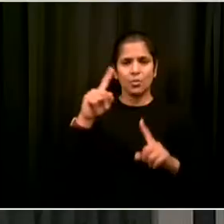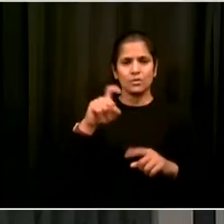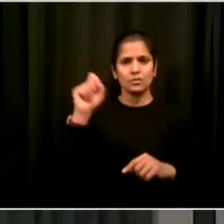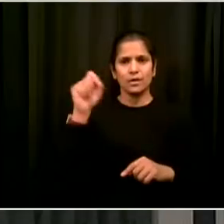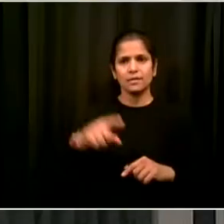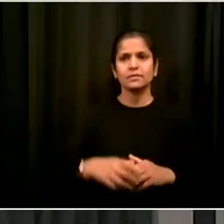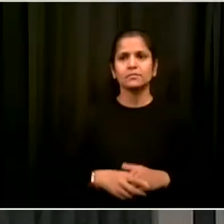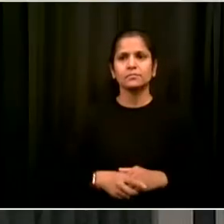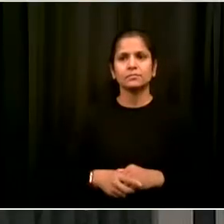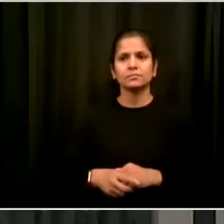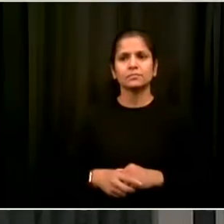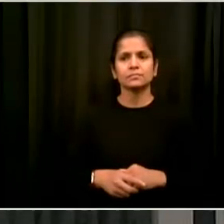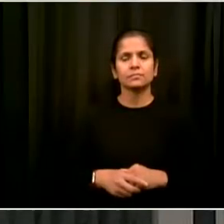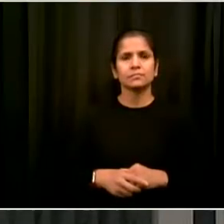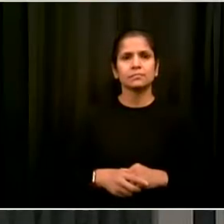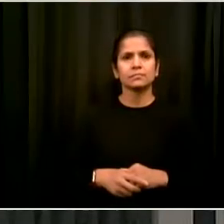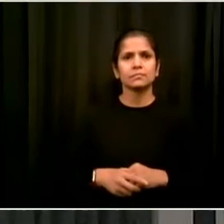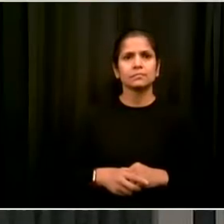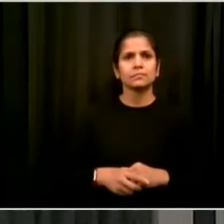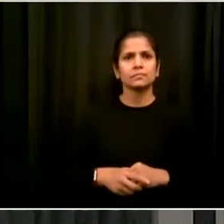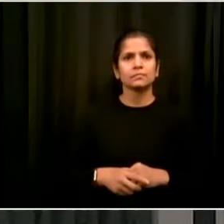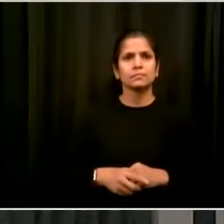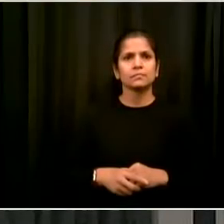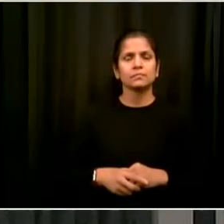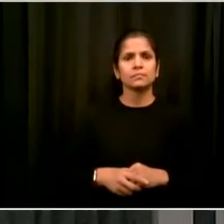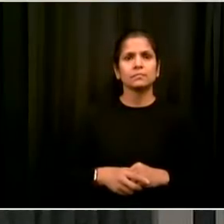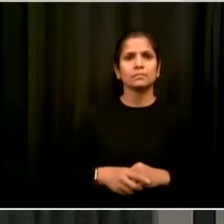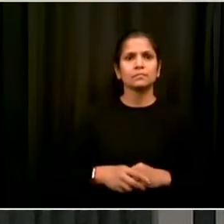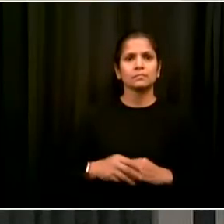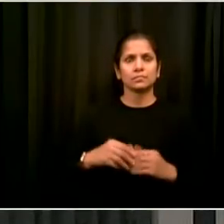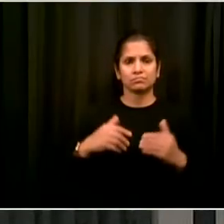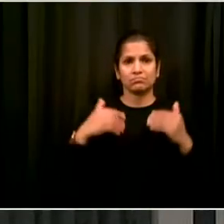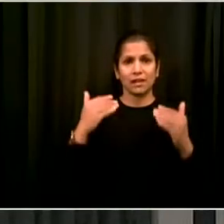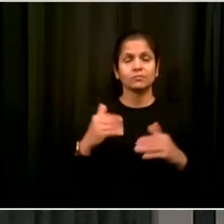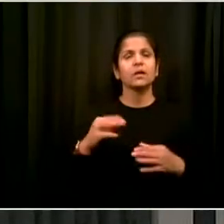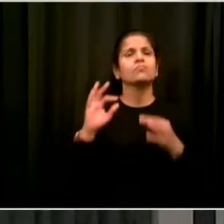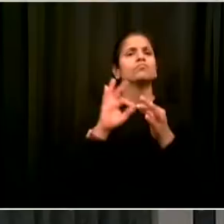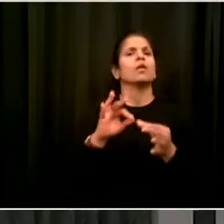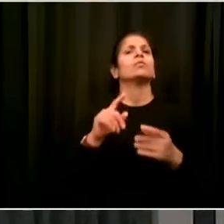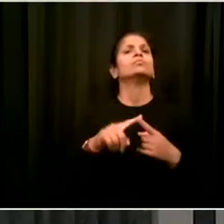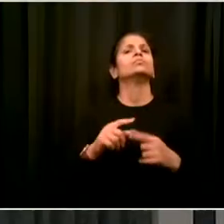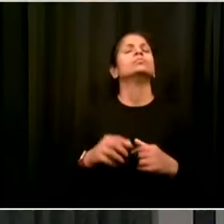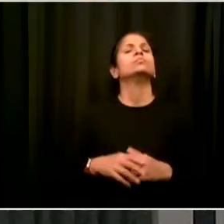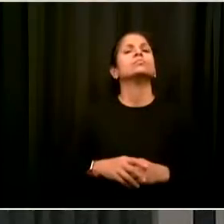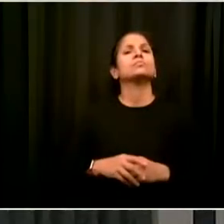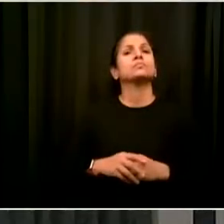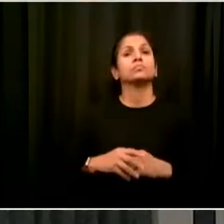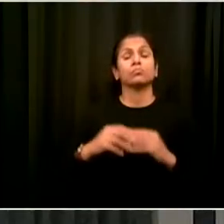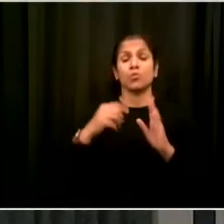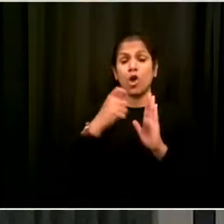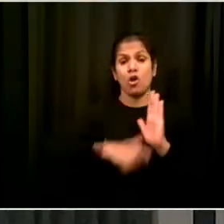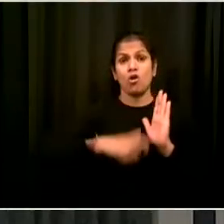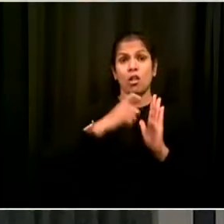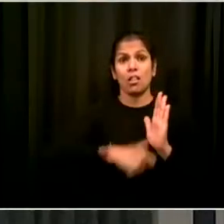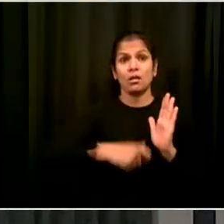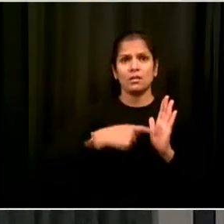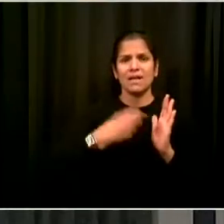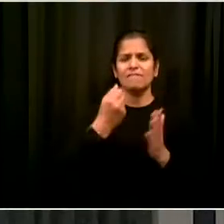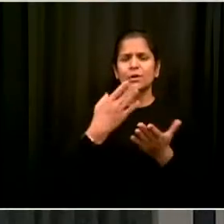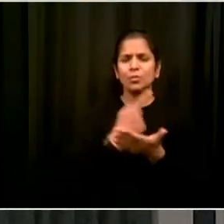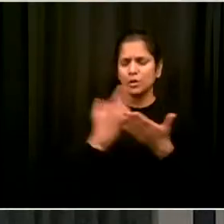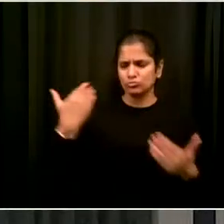Okay, the next question has to do with a story we did a couple weeks back on Ricardo Morales.